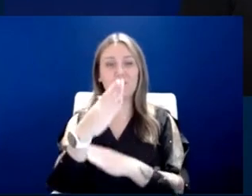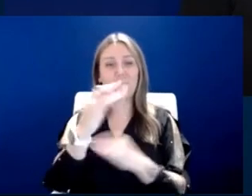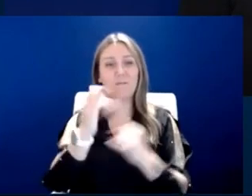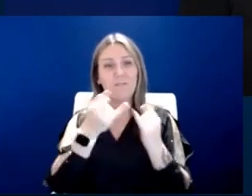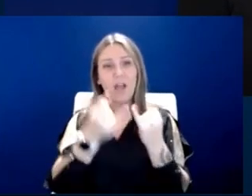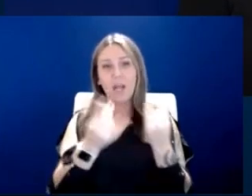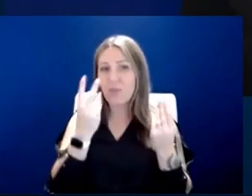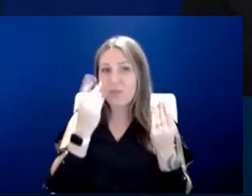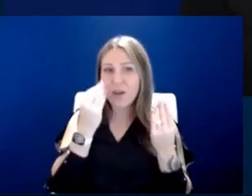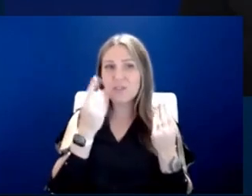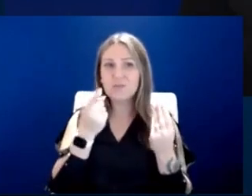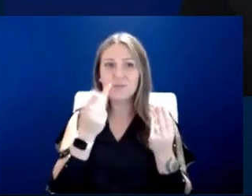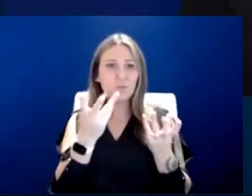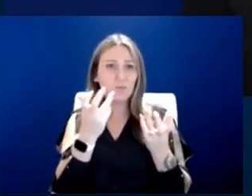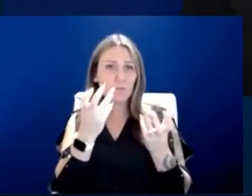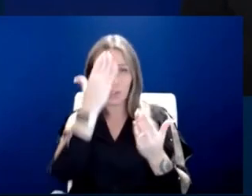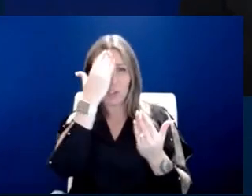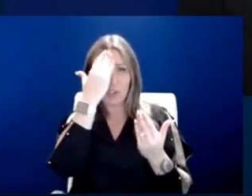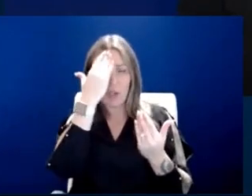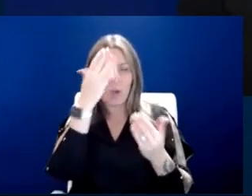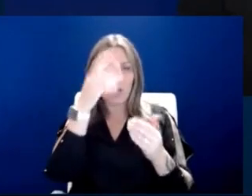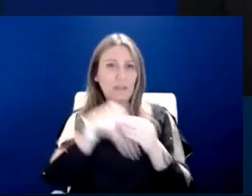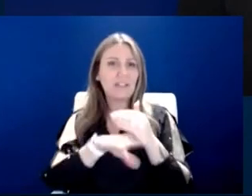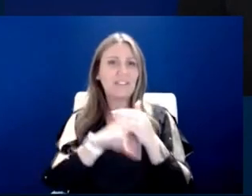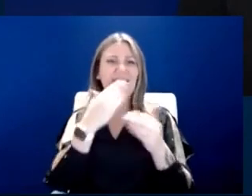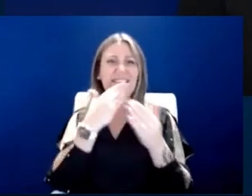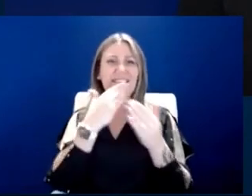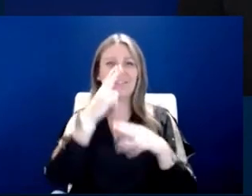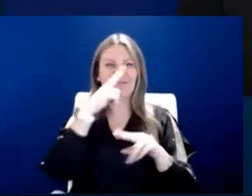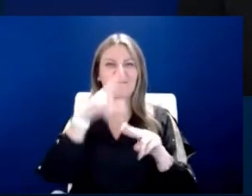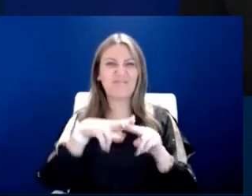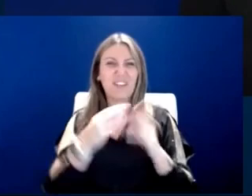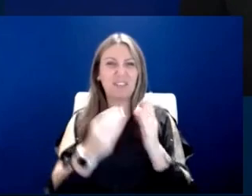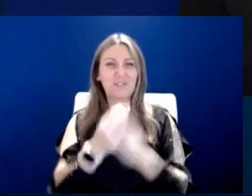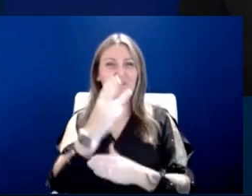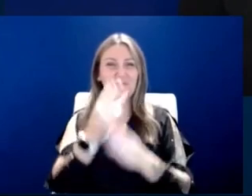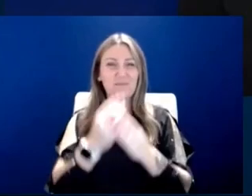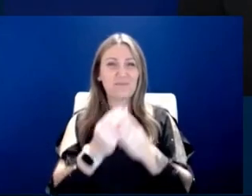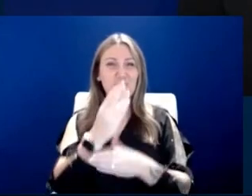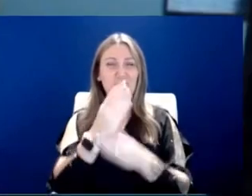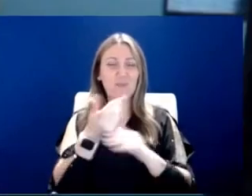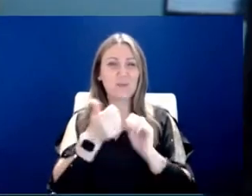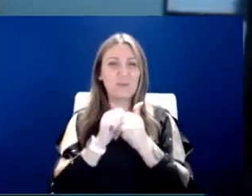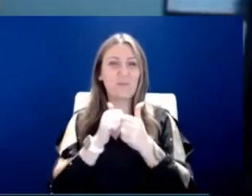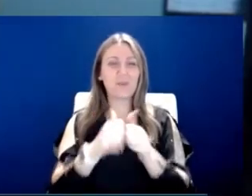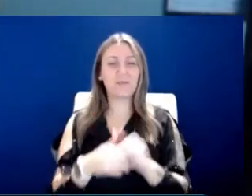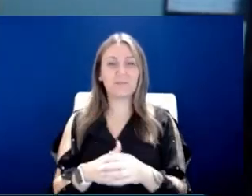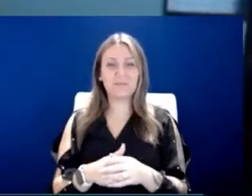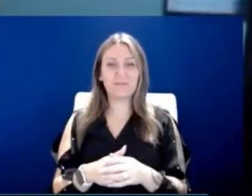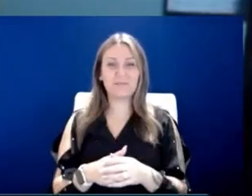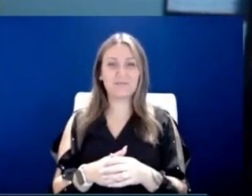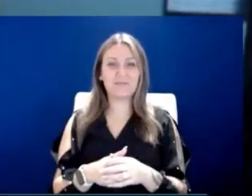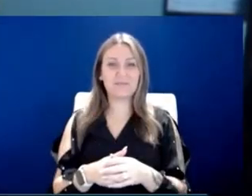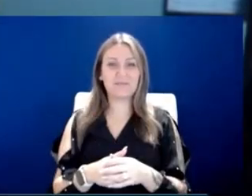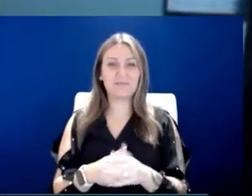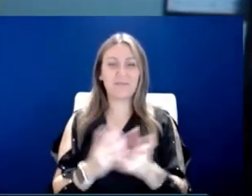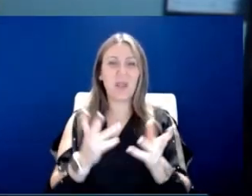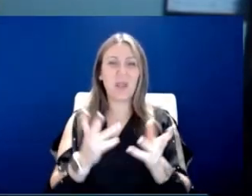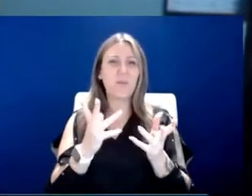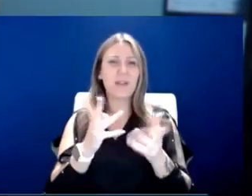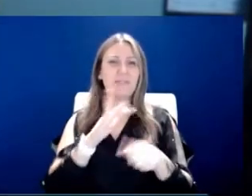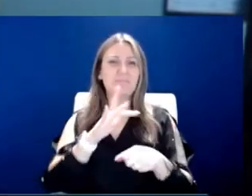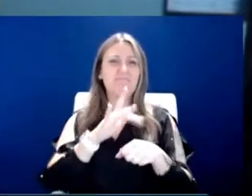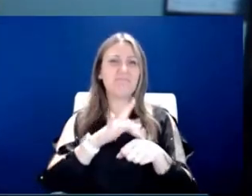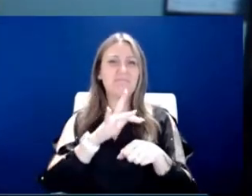want us to know as we head into some good, fun spring sports? Well, I'd like to kind of touch finally on that, on the